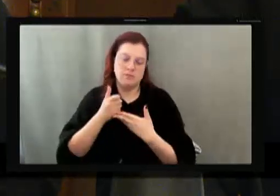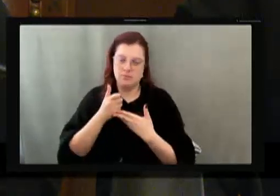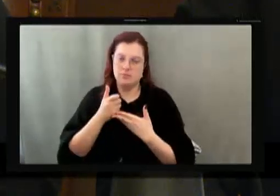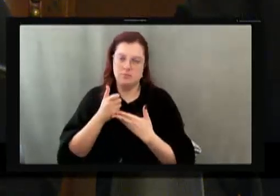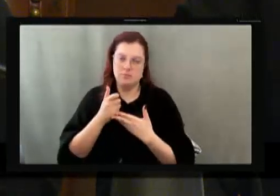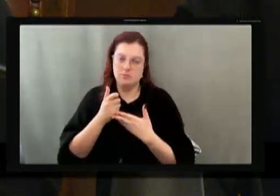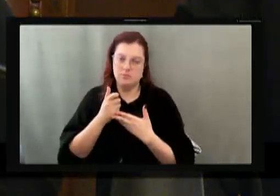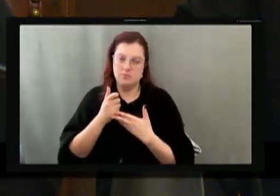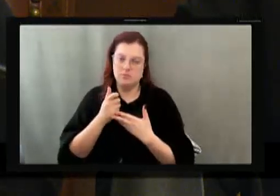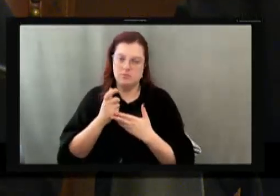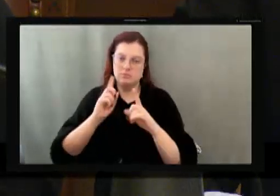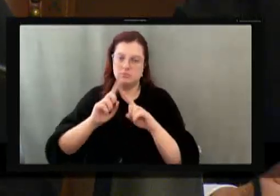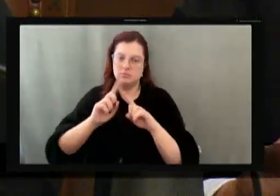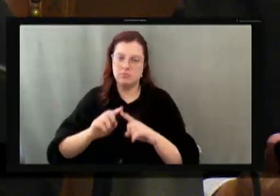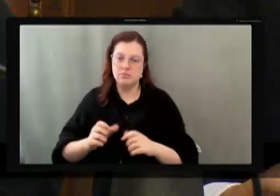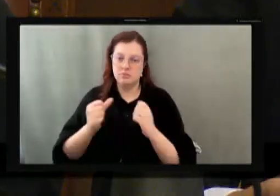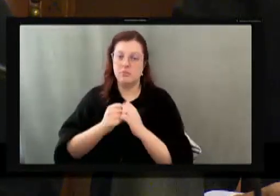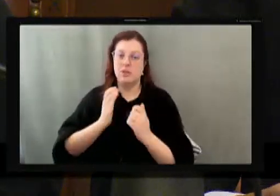in our district.